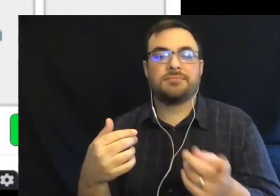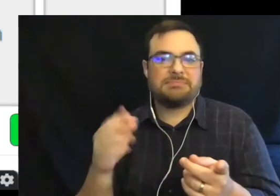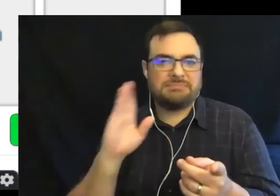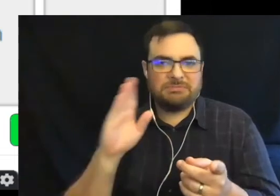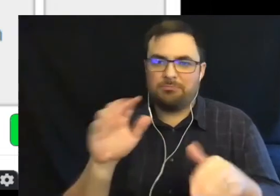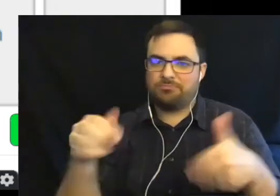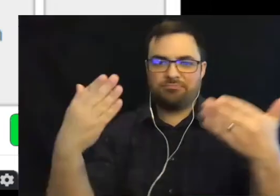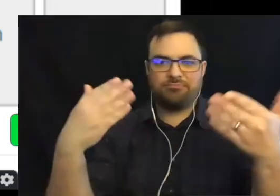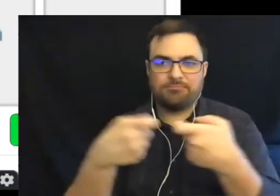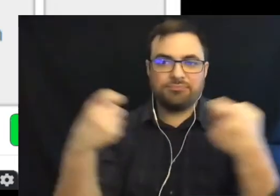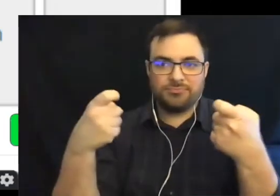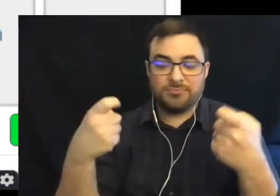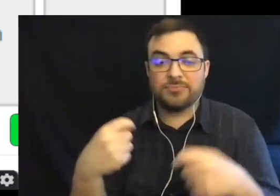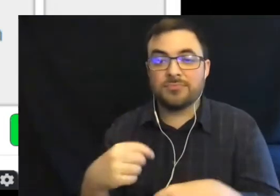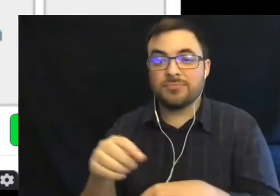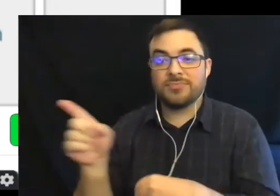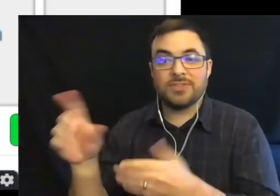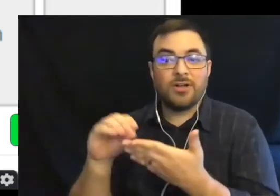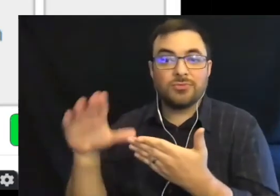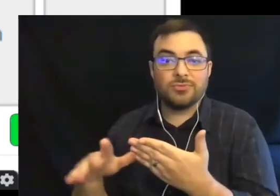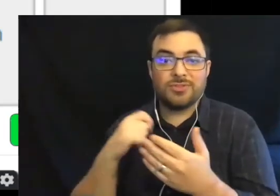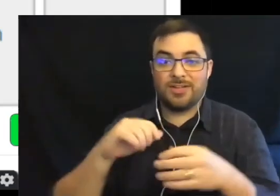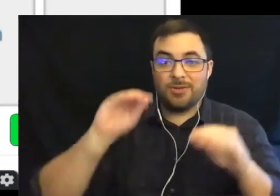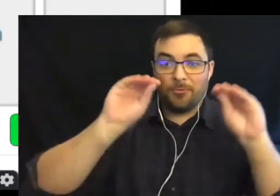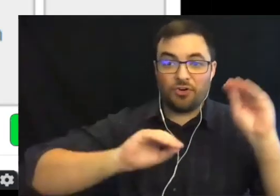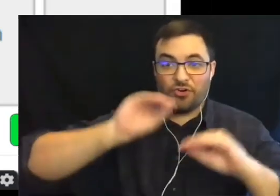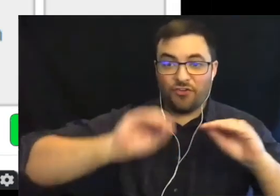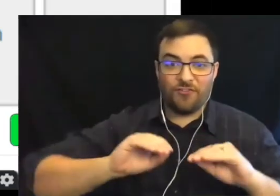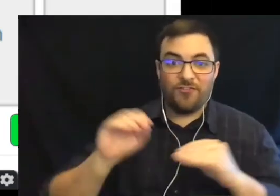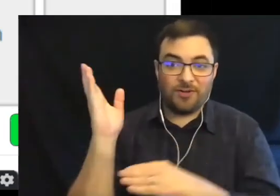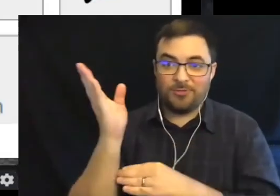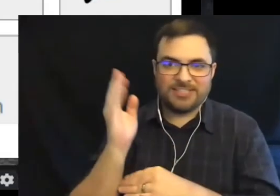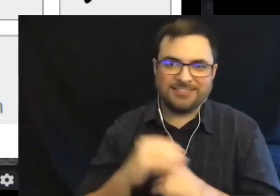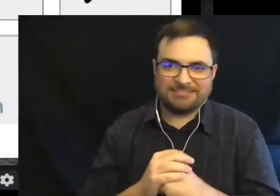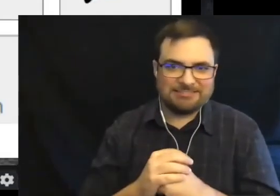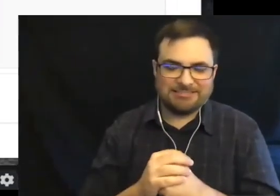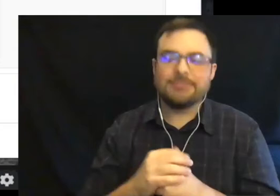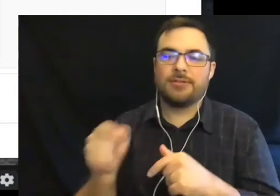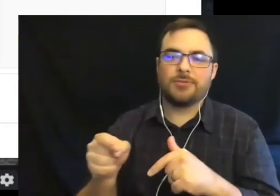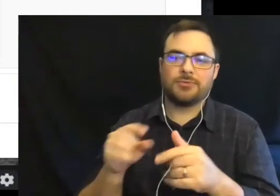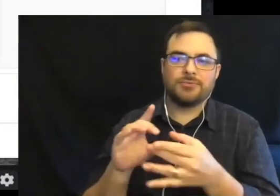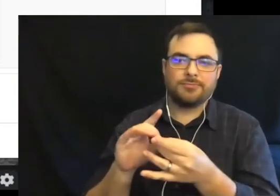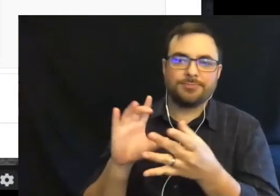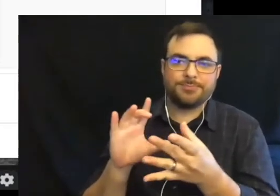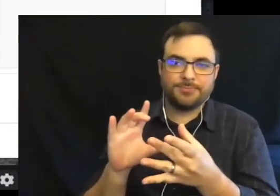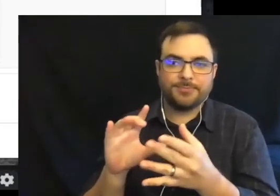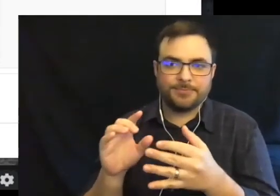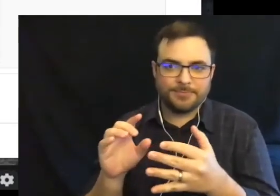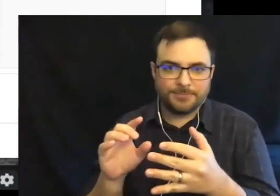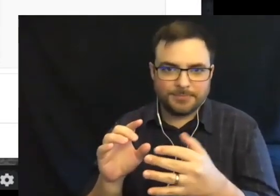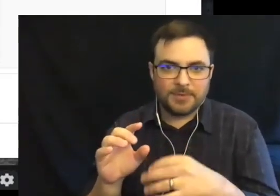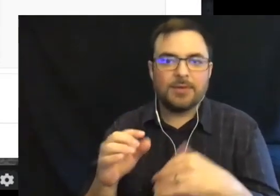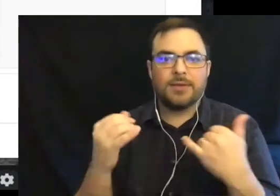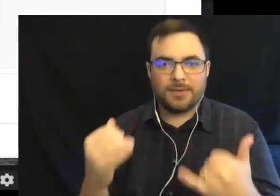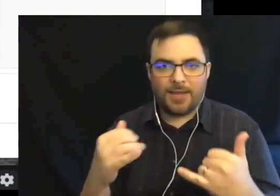want. Now my student can't move the cards in the present mode, so I have to back out of that, but now they can, move